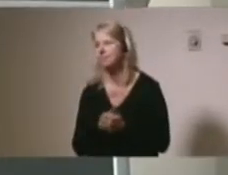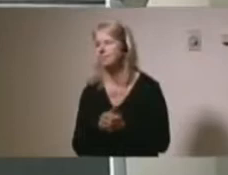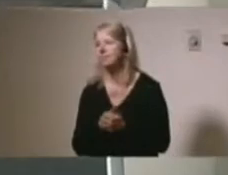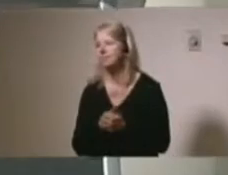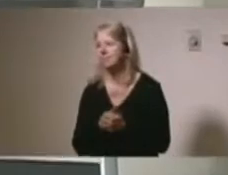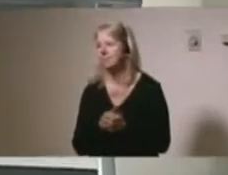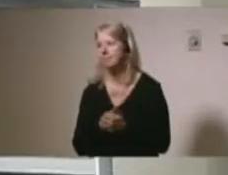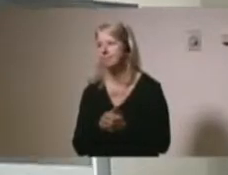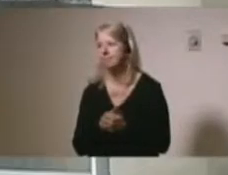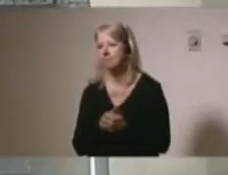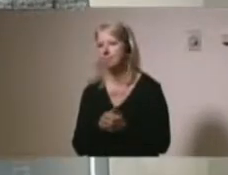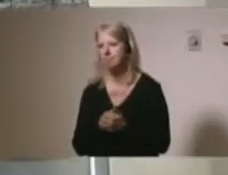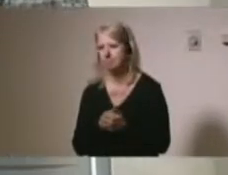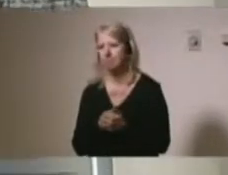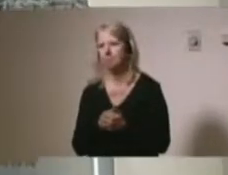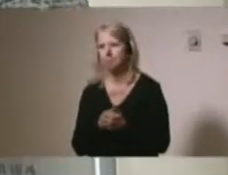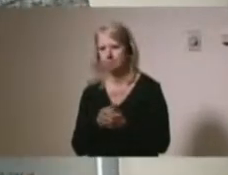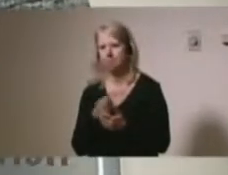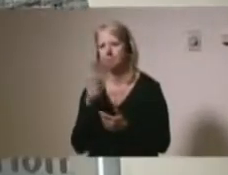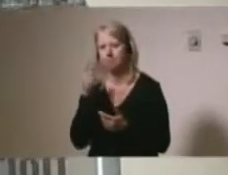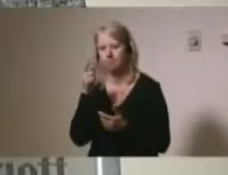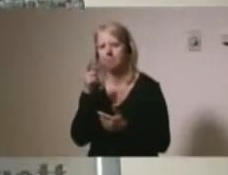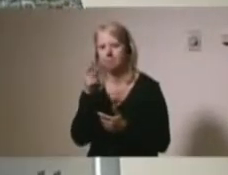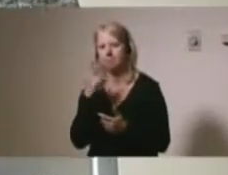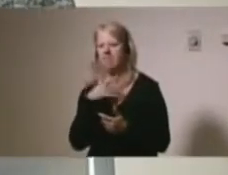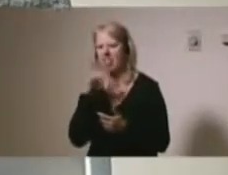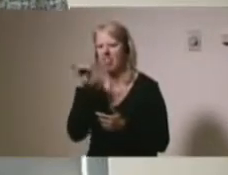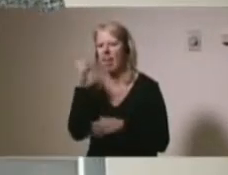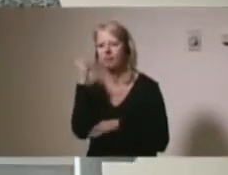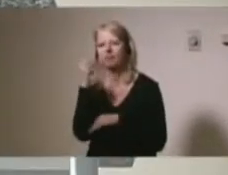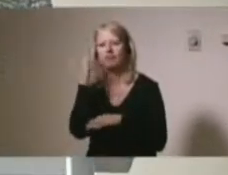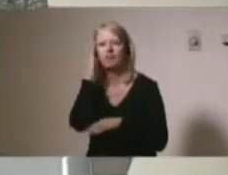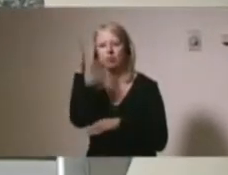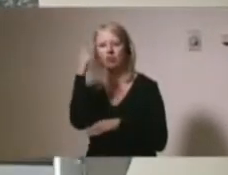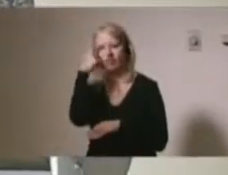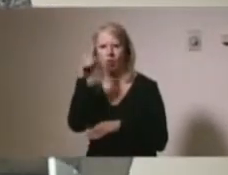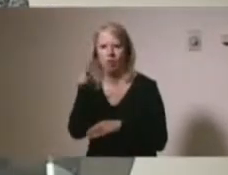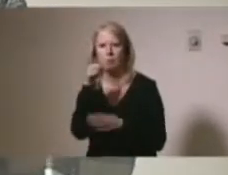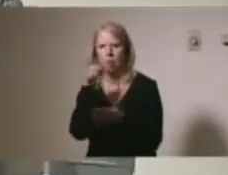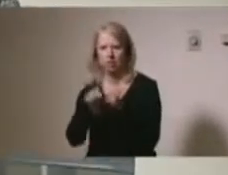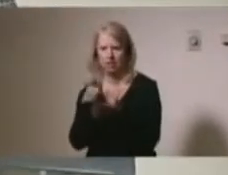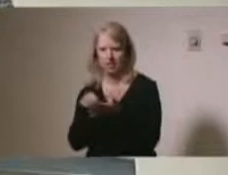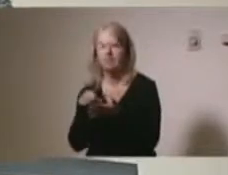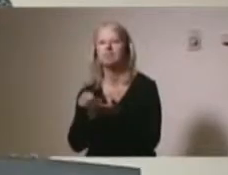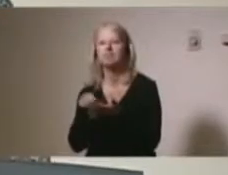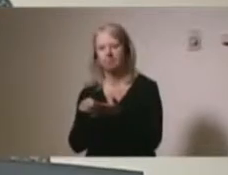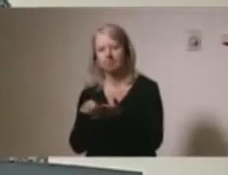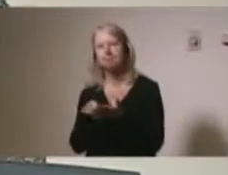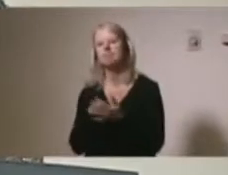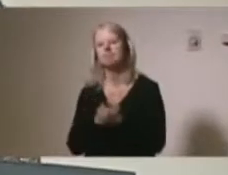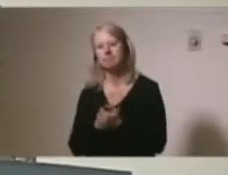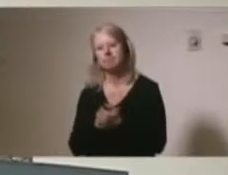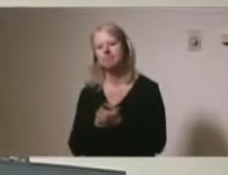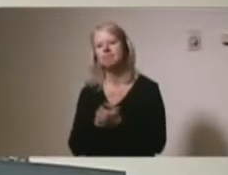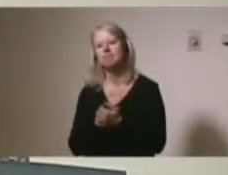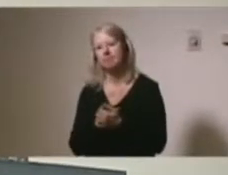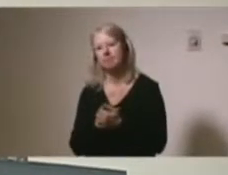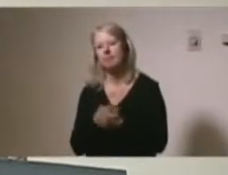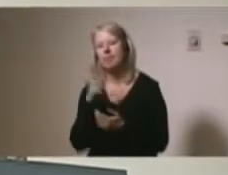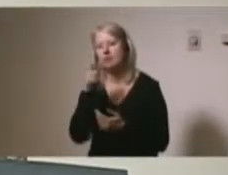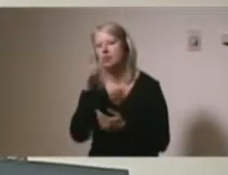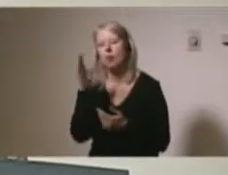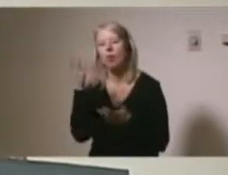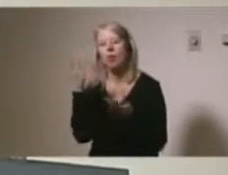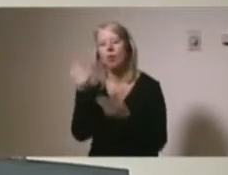is the future for the post office, we believe. Its purpose would be to supply